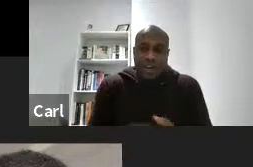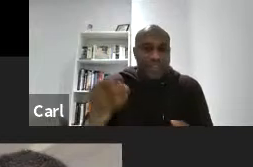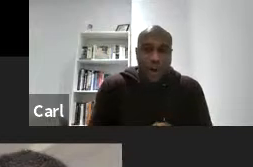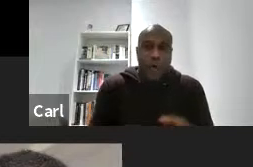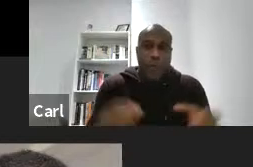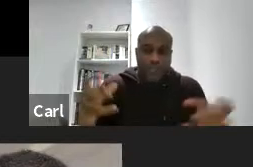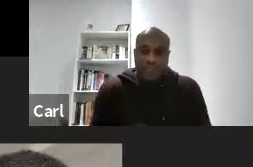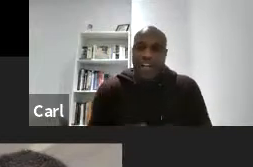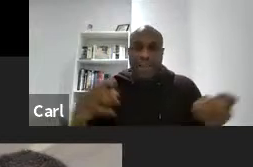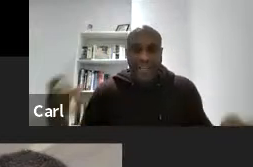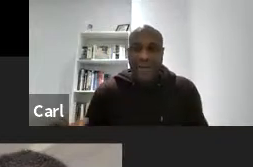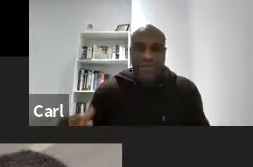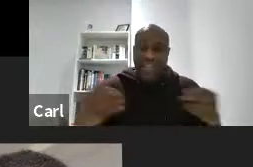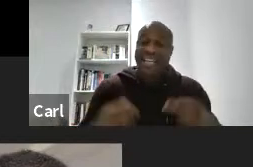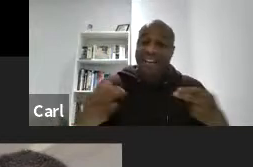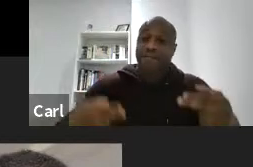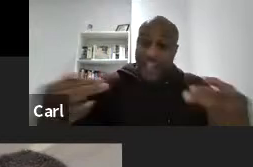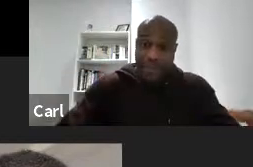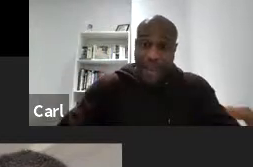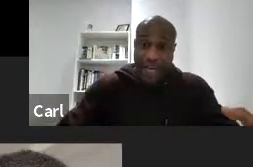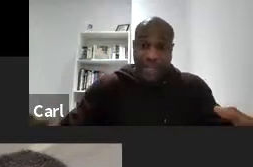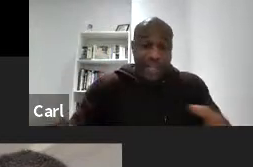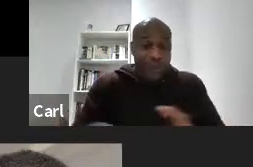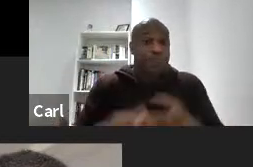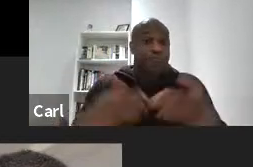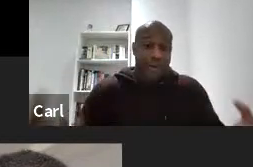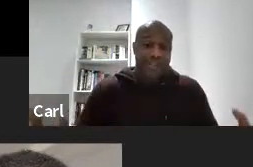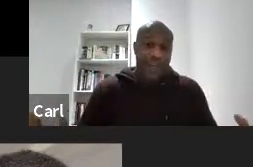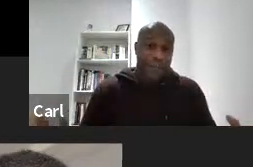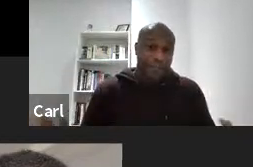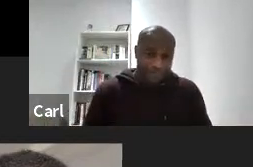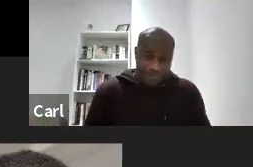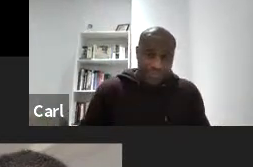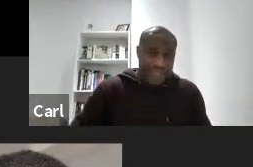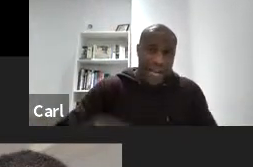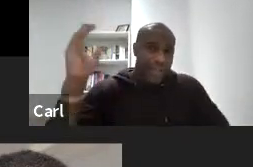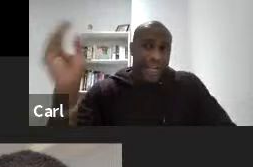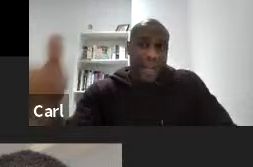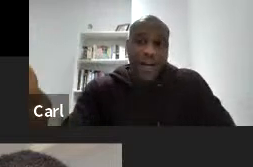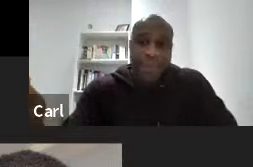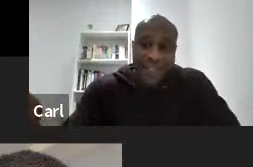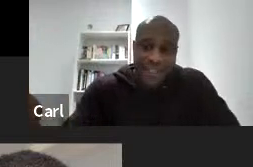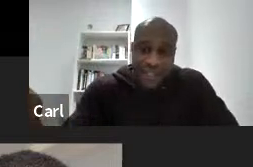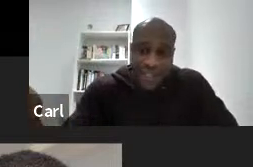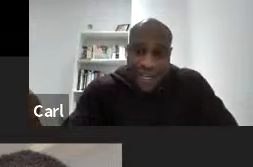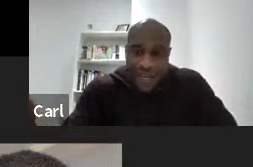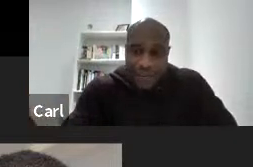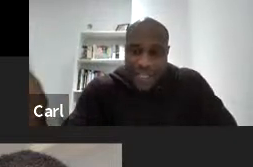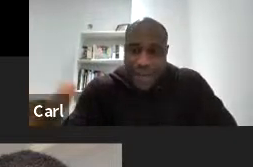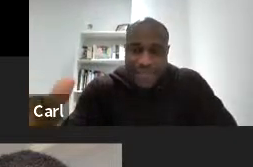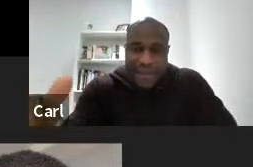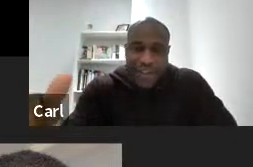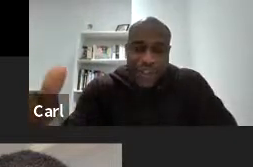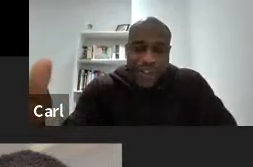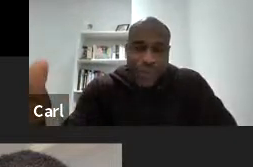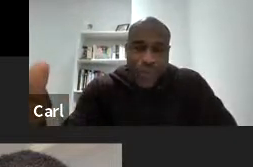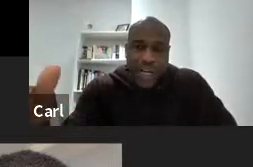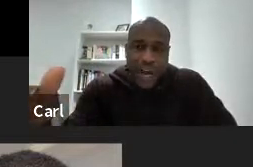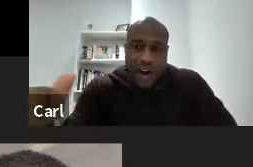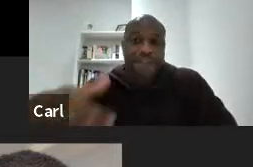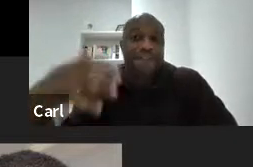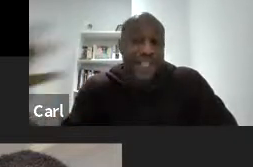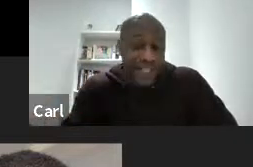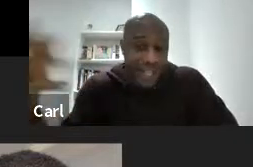can touch and hold and feel and play with and then give feedback is called prototyping. Now, in my business, as Becky mentioned,